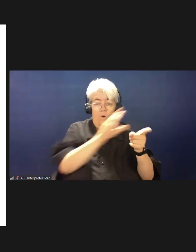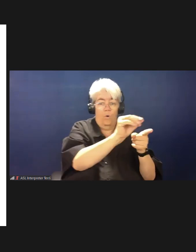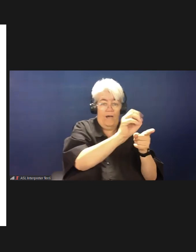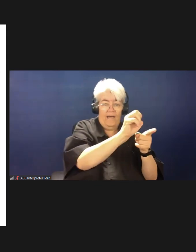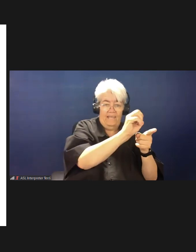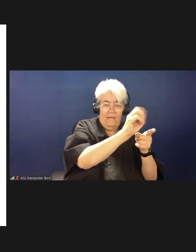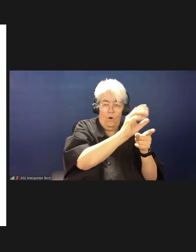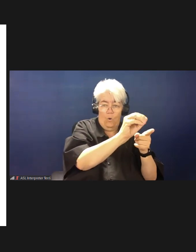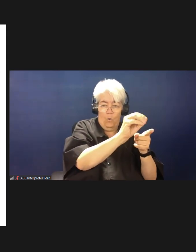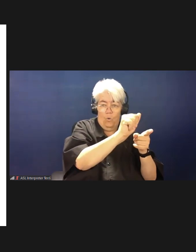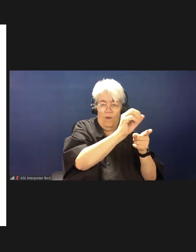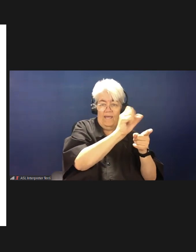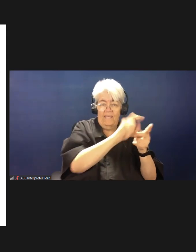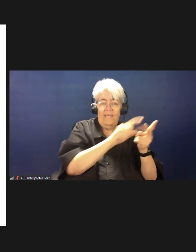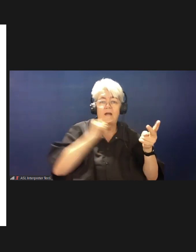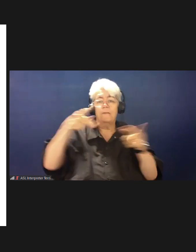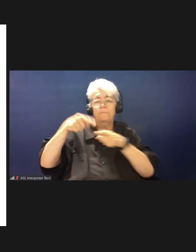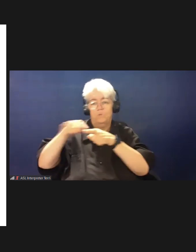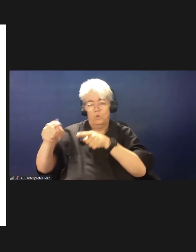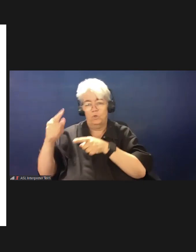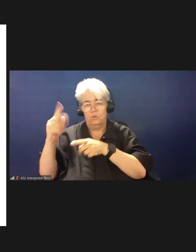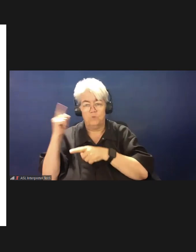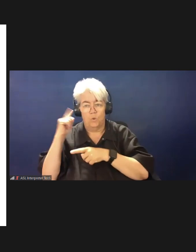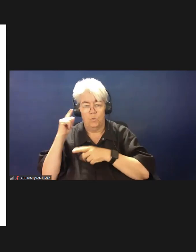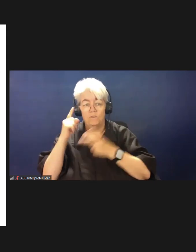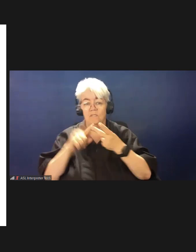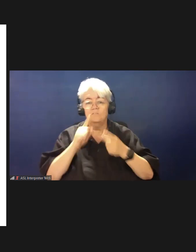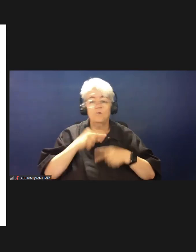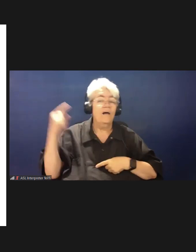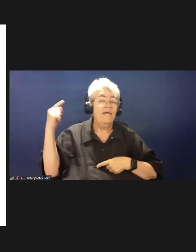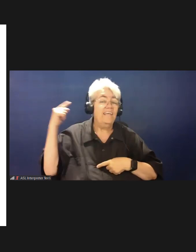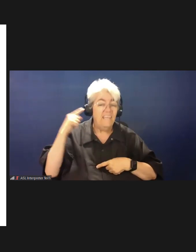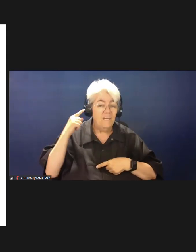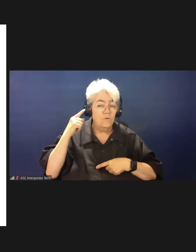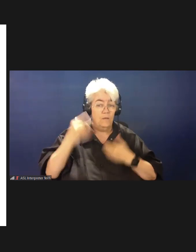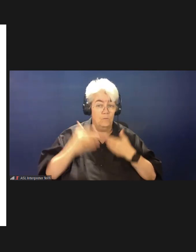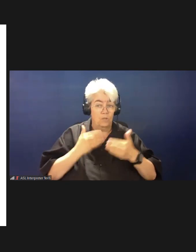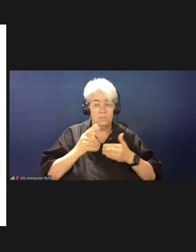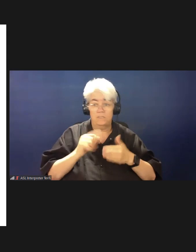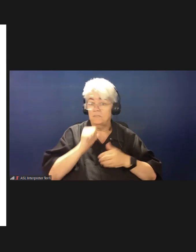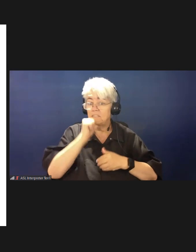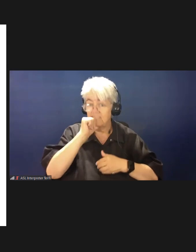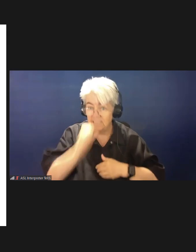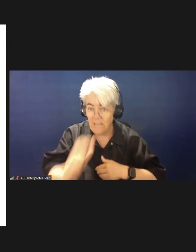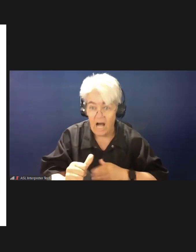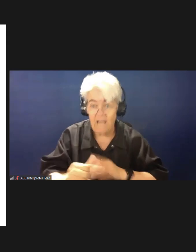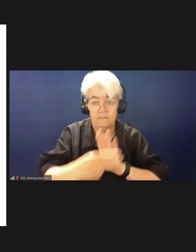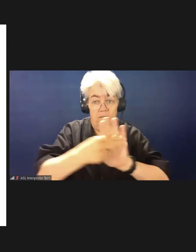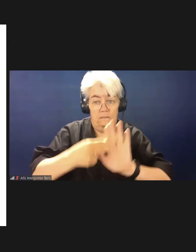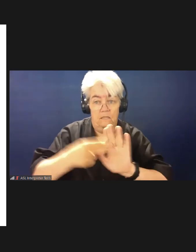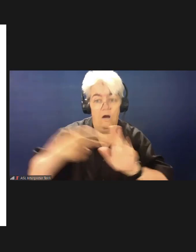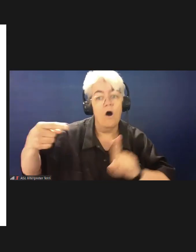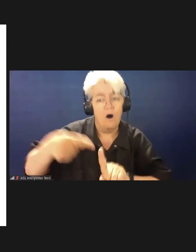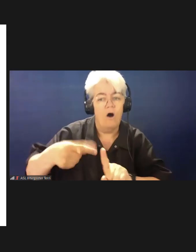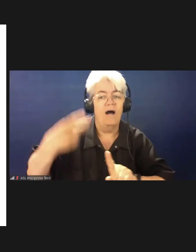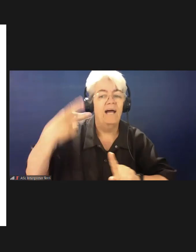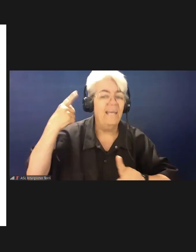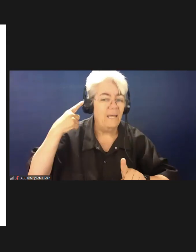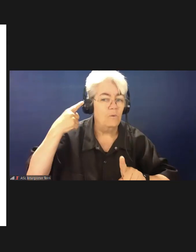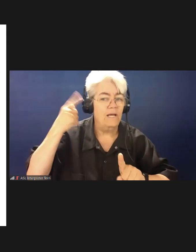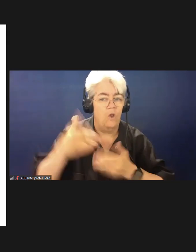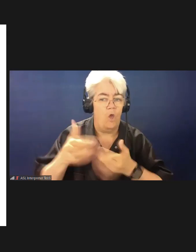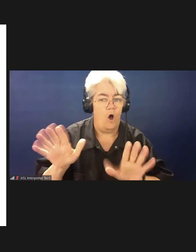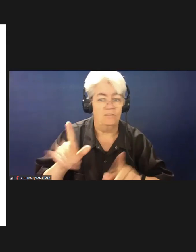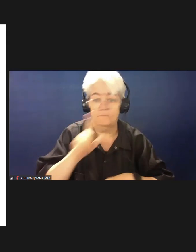hearing screening process does not diagnose a hearing loss, but it does identify children who